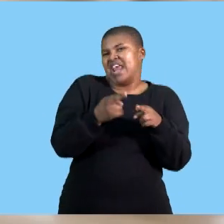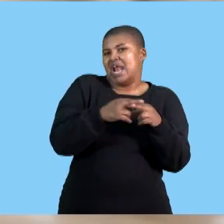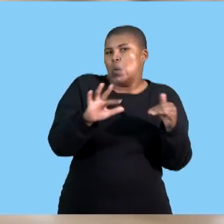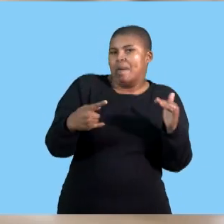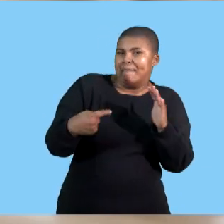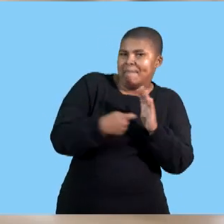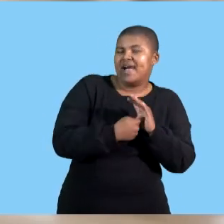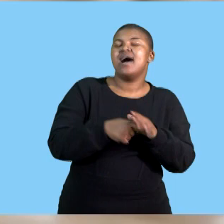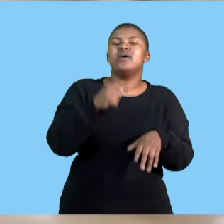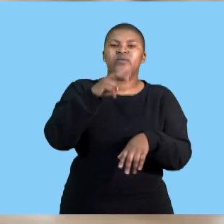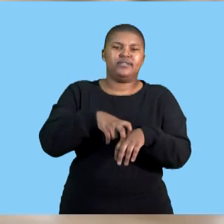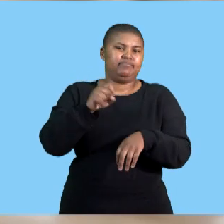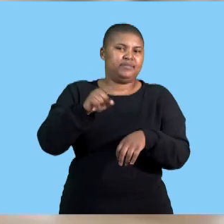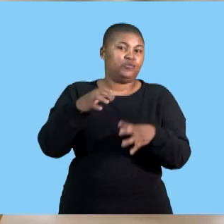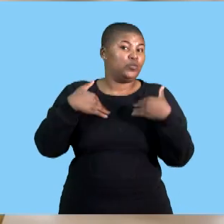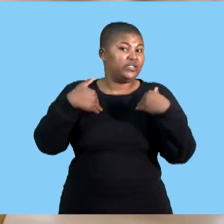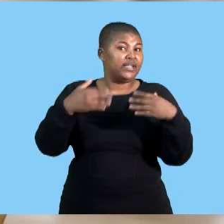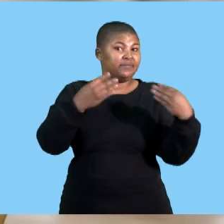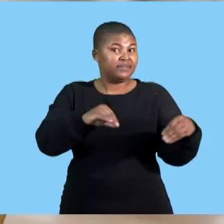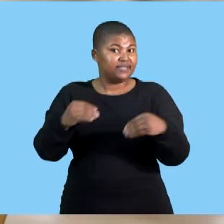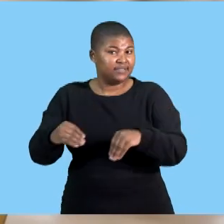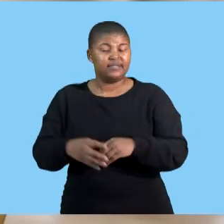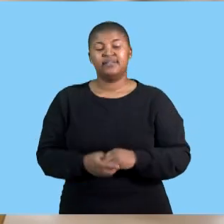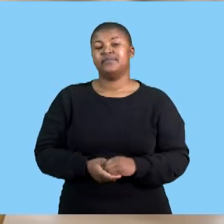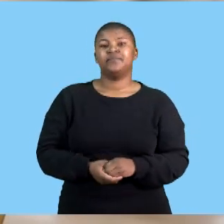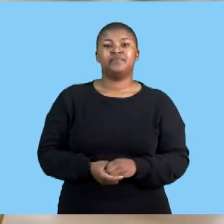operate on when they start the business.